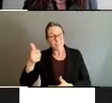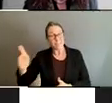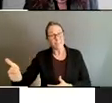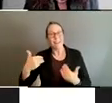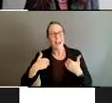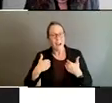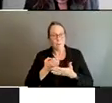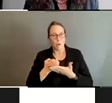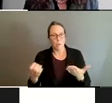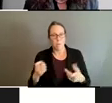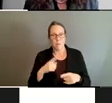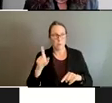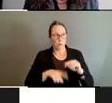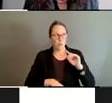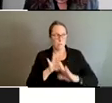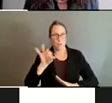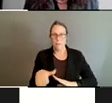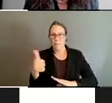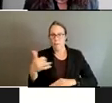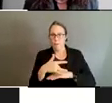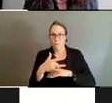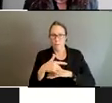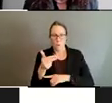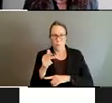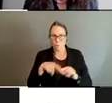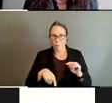equipment, but we couldn't find another hotel. Yeah. And so,